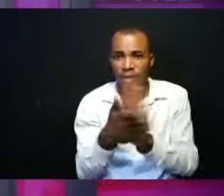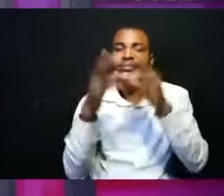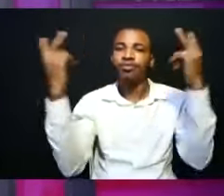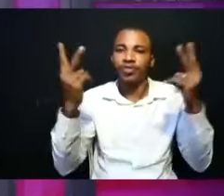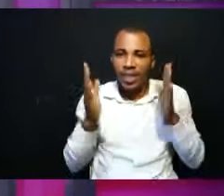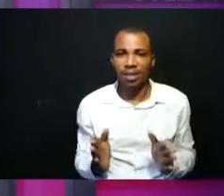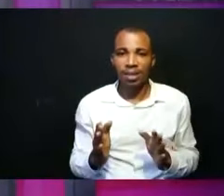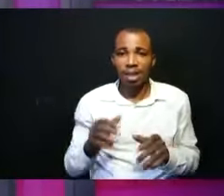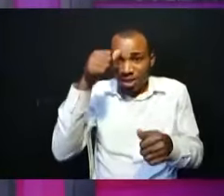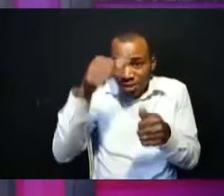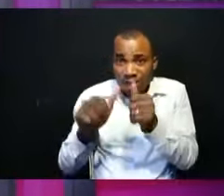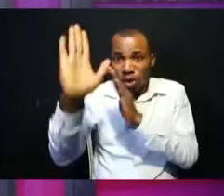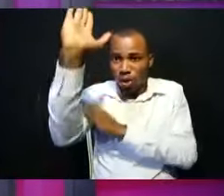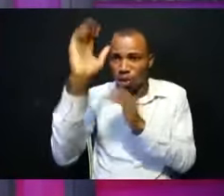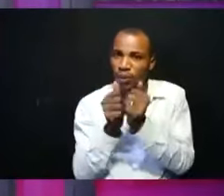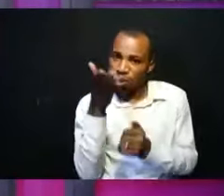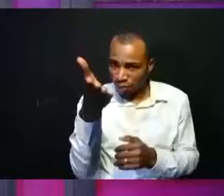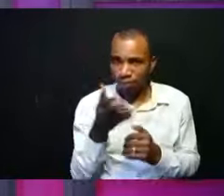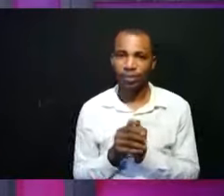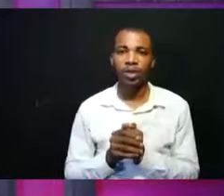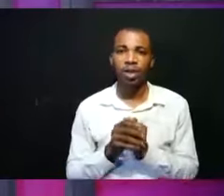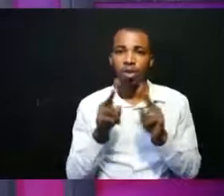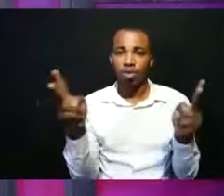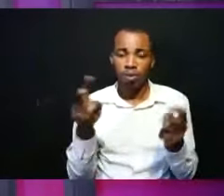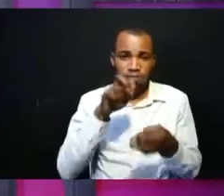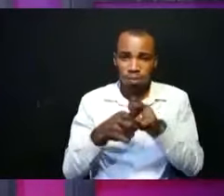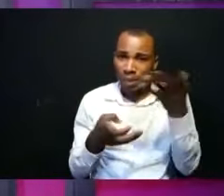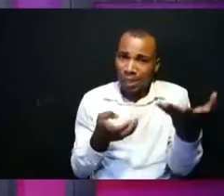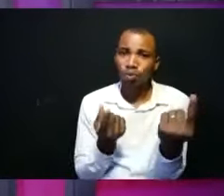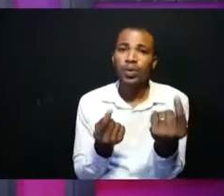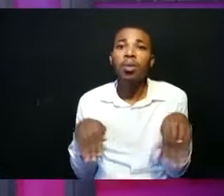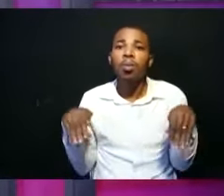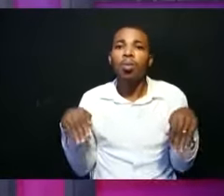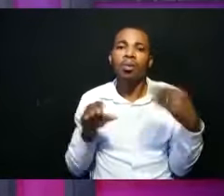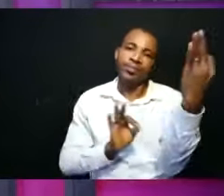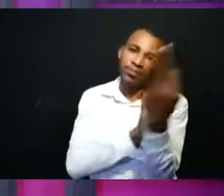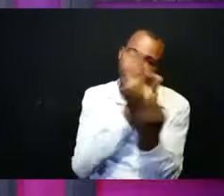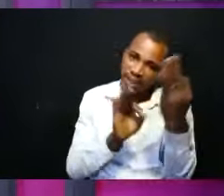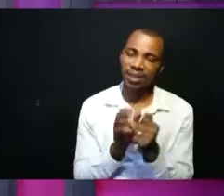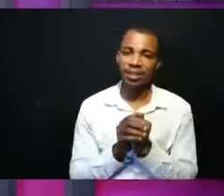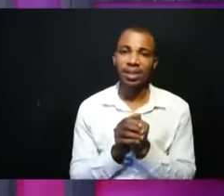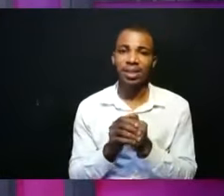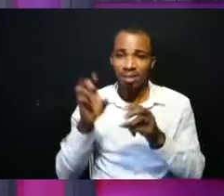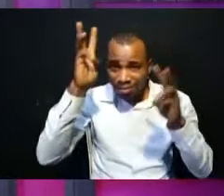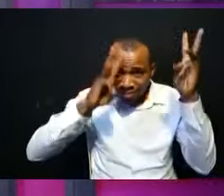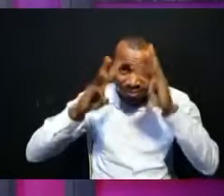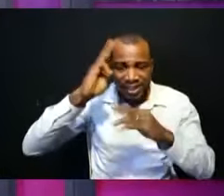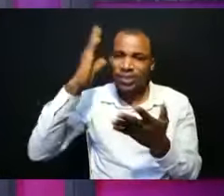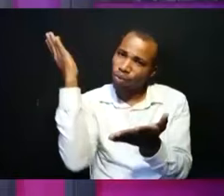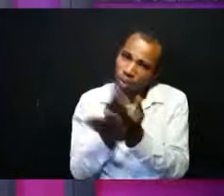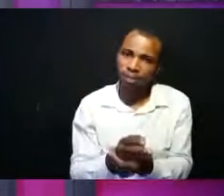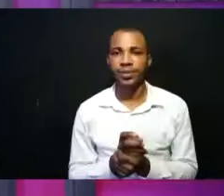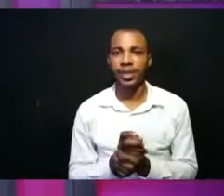God is with us. So let us rise to face the facts. And then let's quit